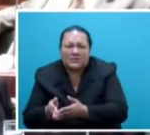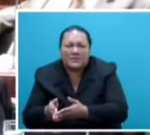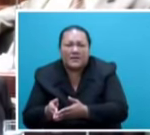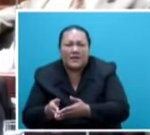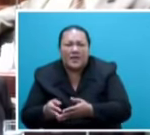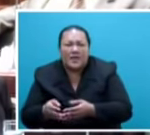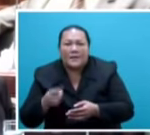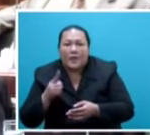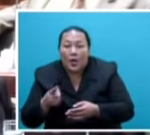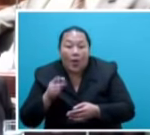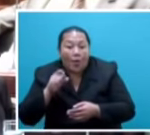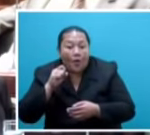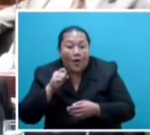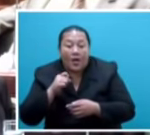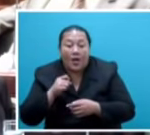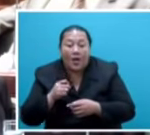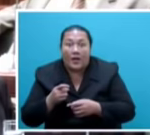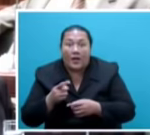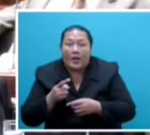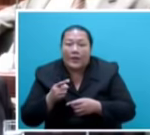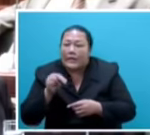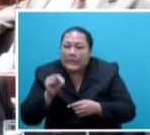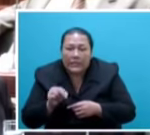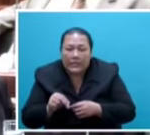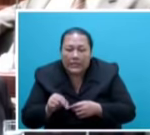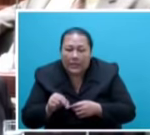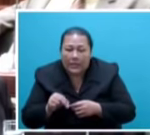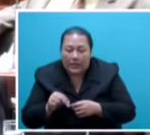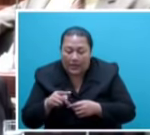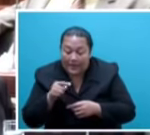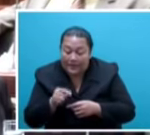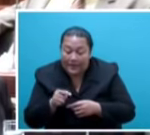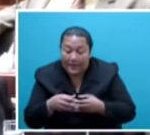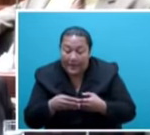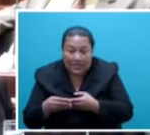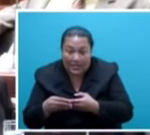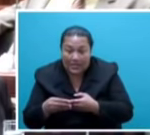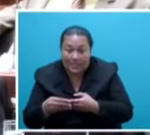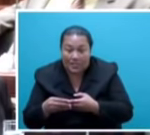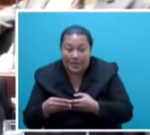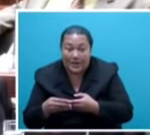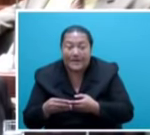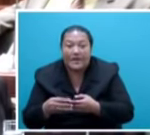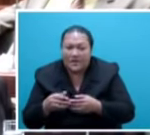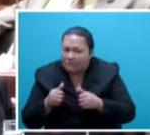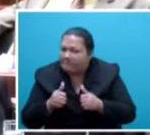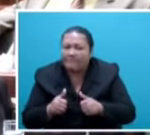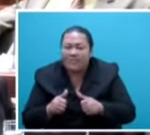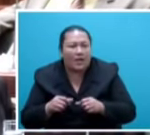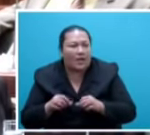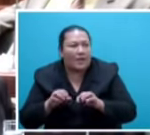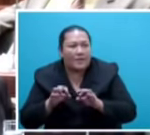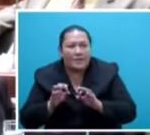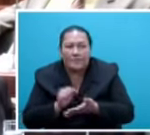be defining for our political system. Mr. Speaker, Proverbs 11:14 warns, where there is no